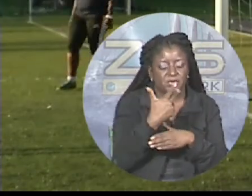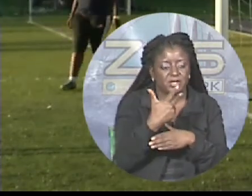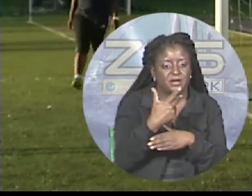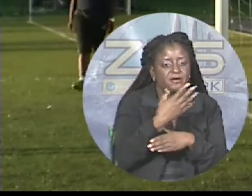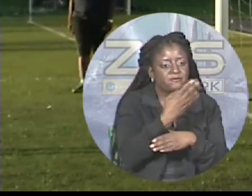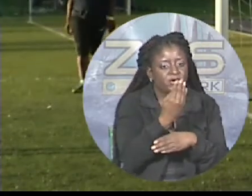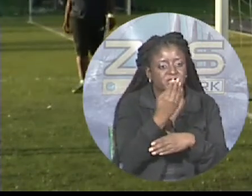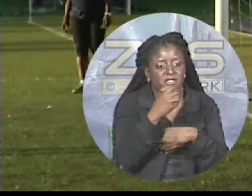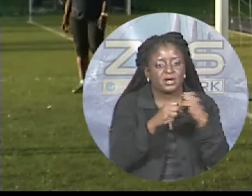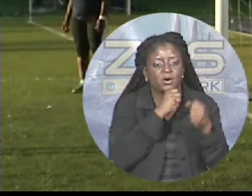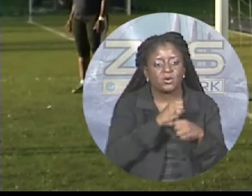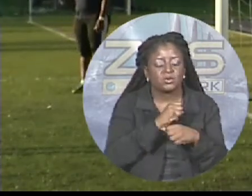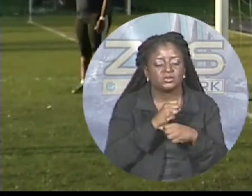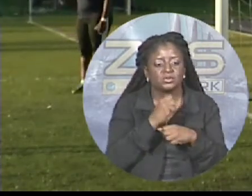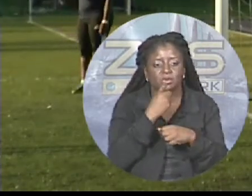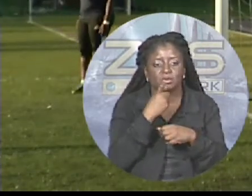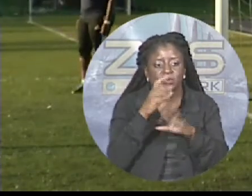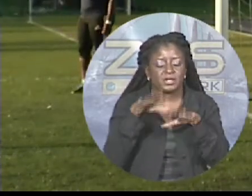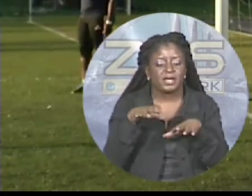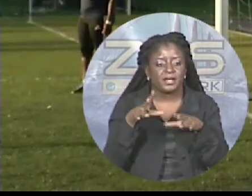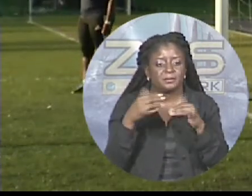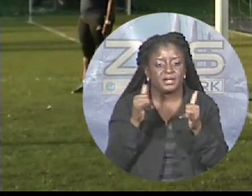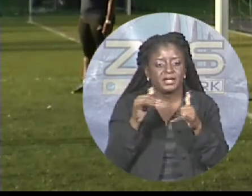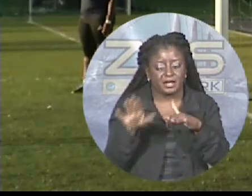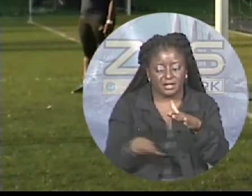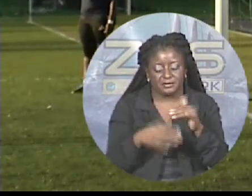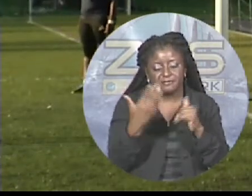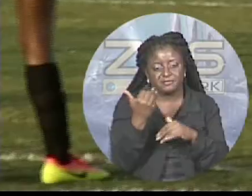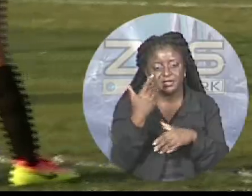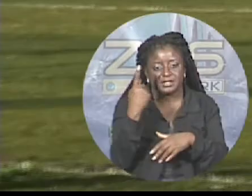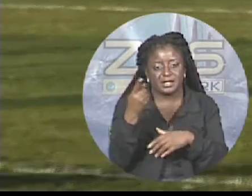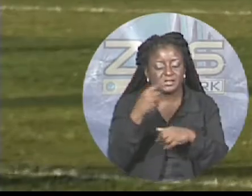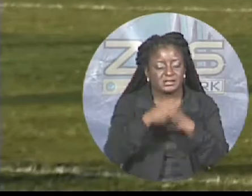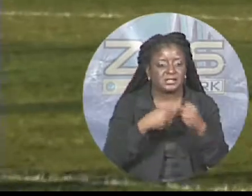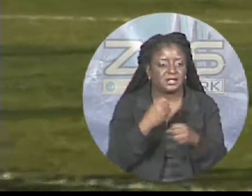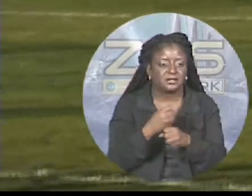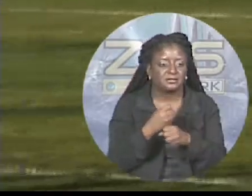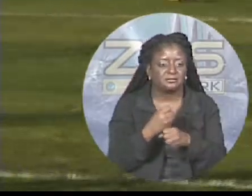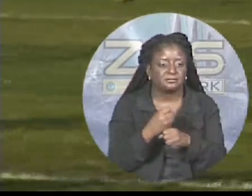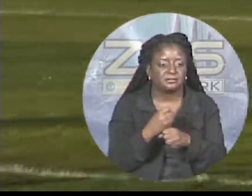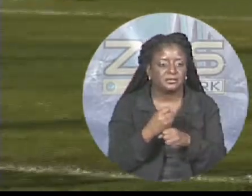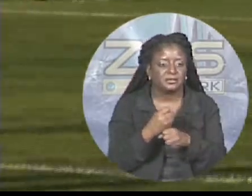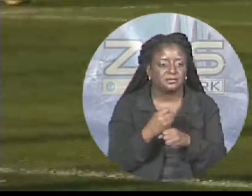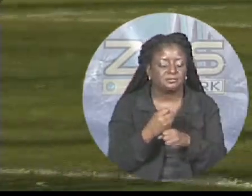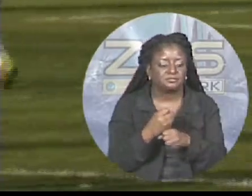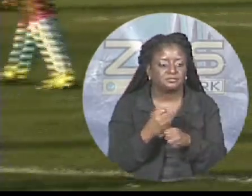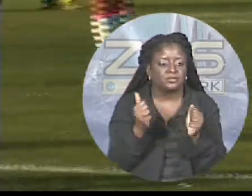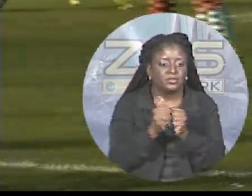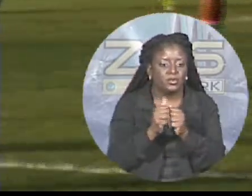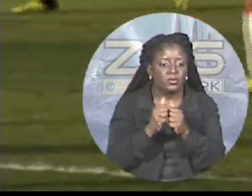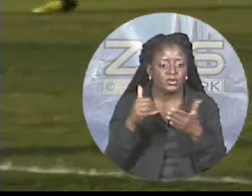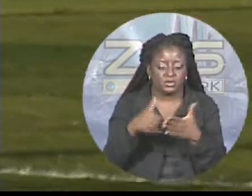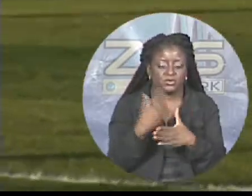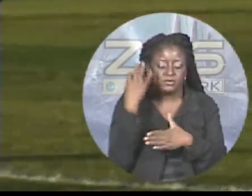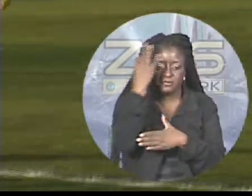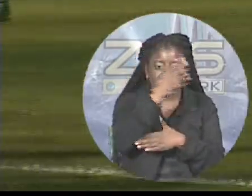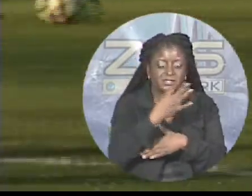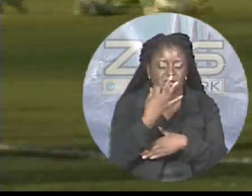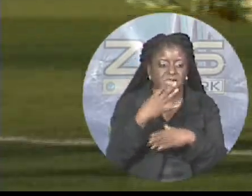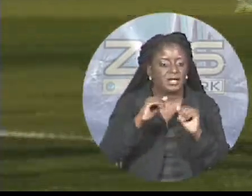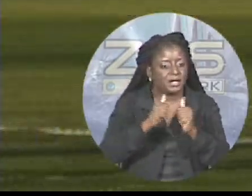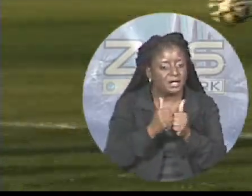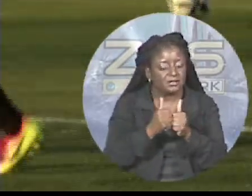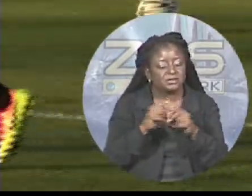14-year-olds who will be eligible to play under 15 next year, so it'll be a good experience for them. With the new faces, how does the team mesh together, the chemistry